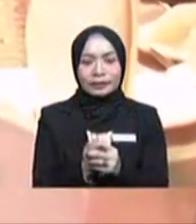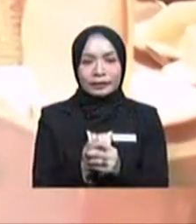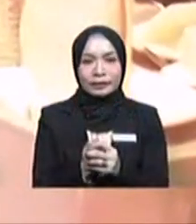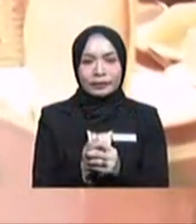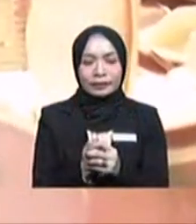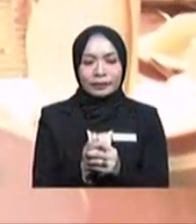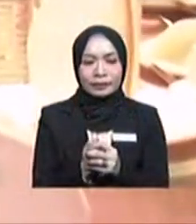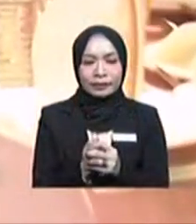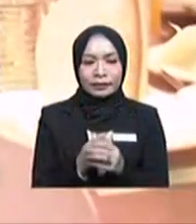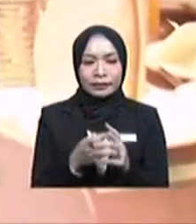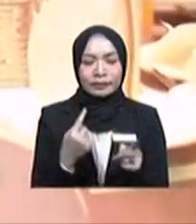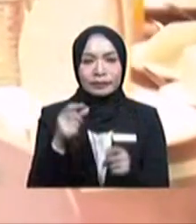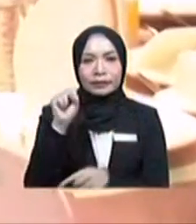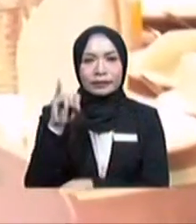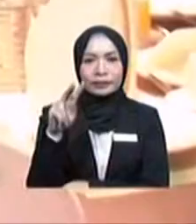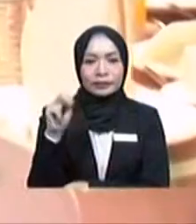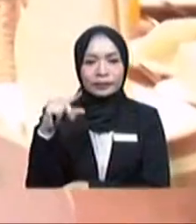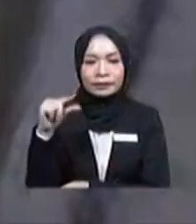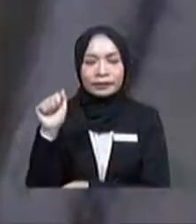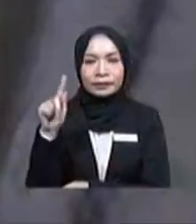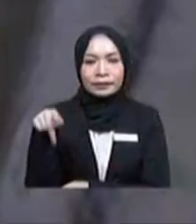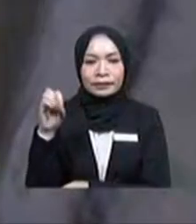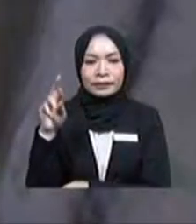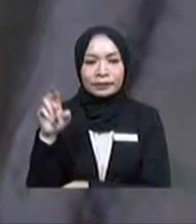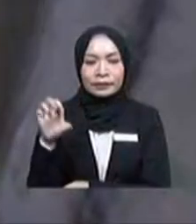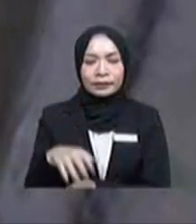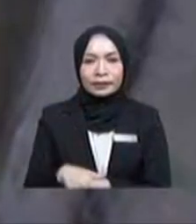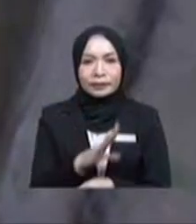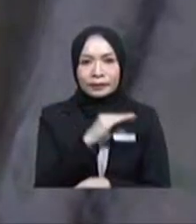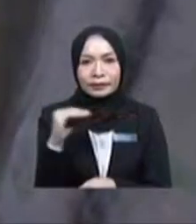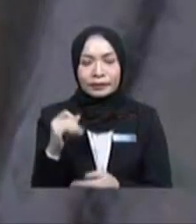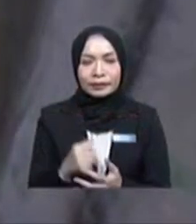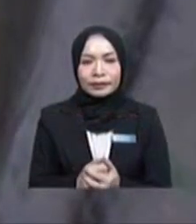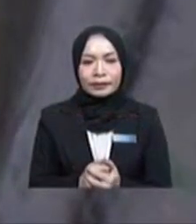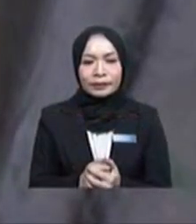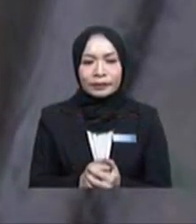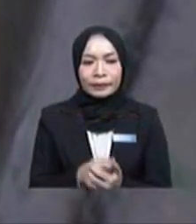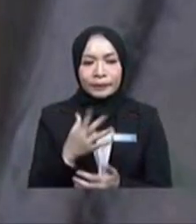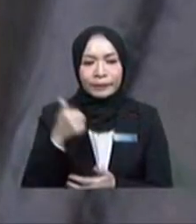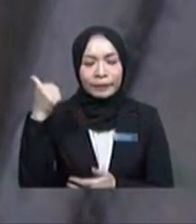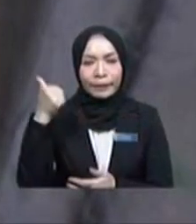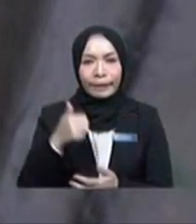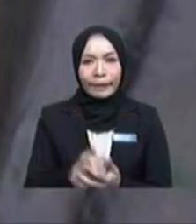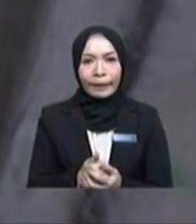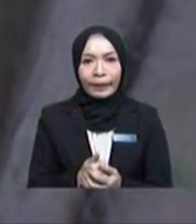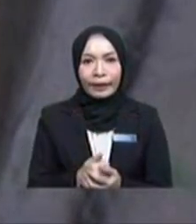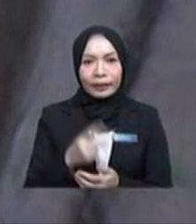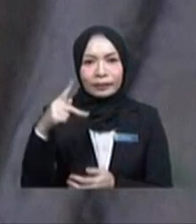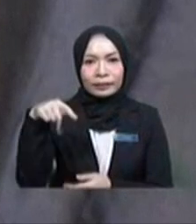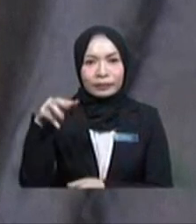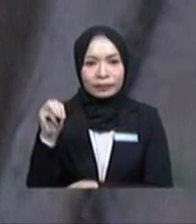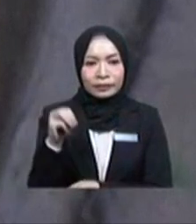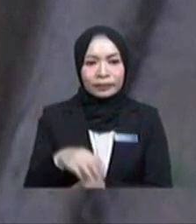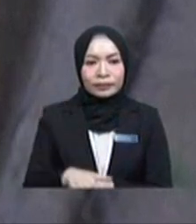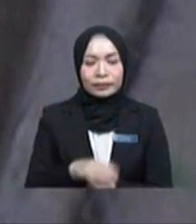Puan Farah Mardi binti Aman, Director English Language Teaching Centre, Ministry of Education.